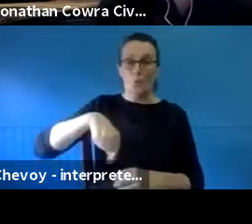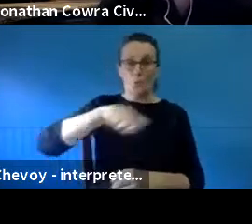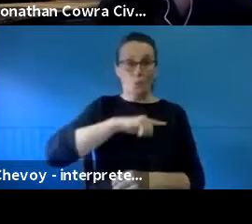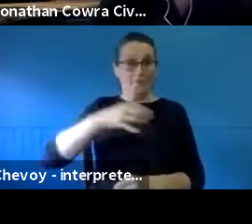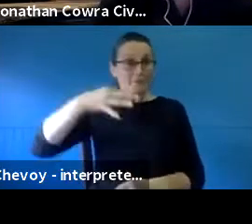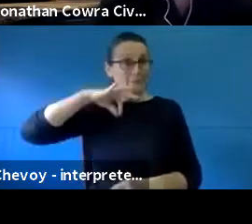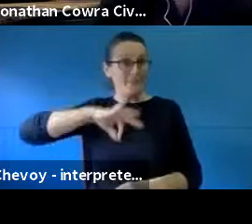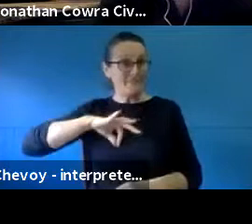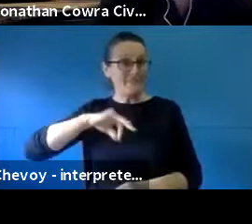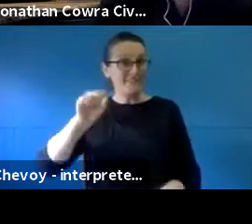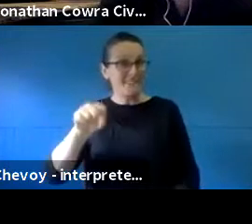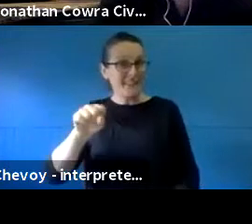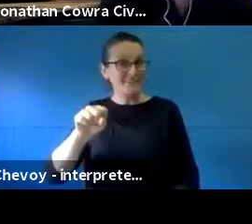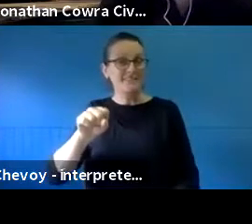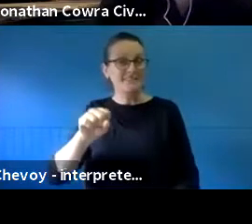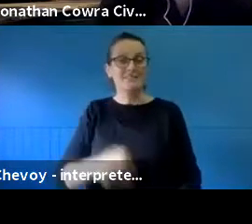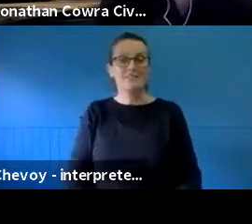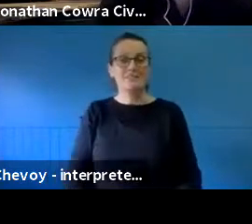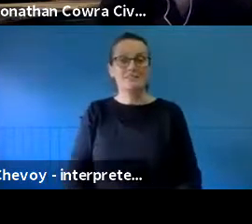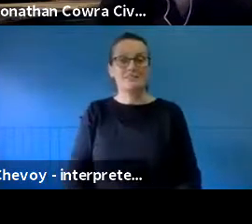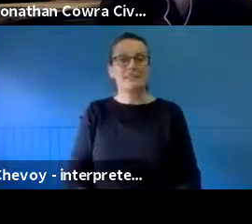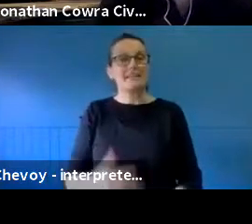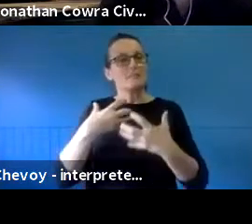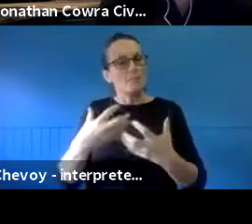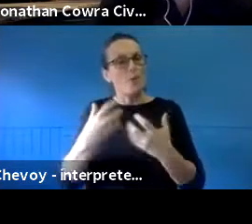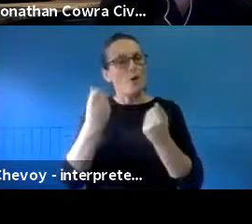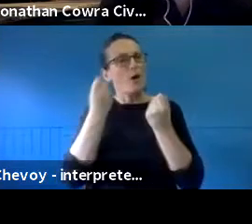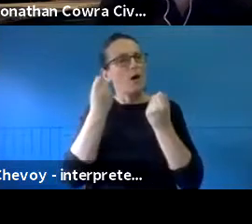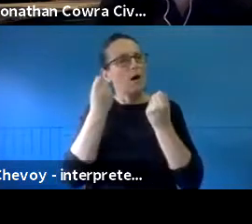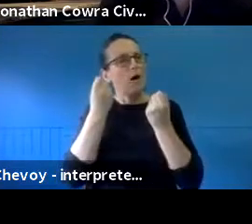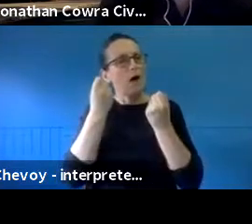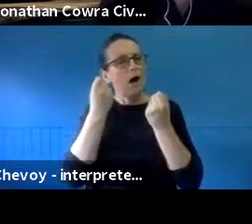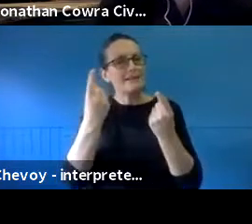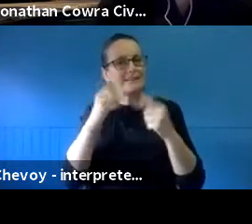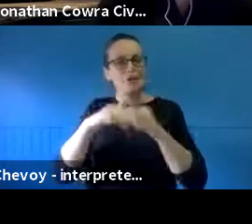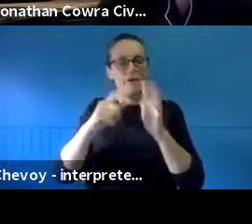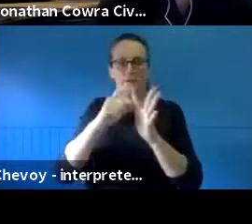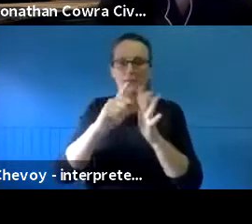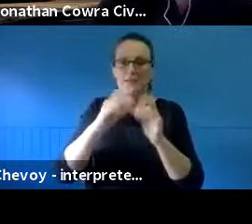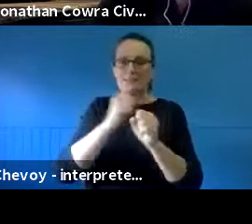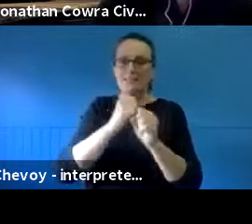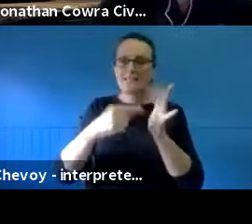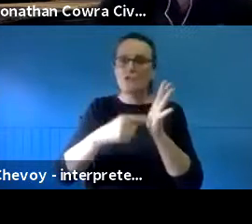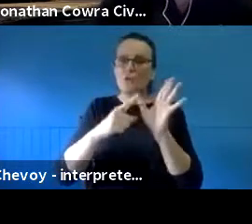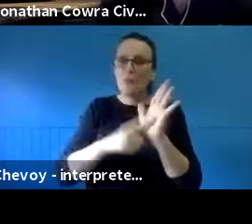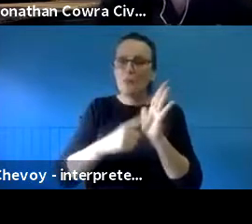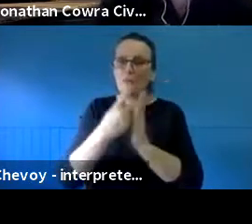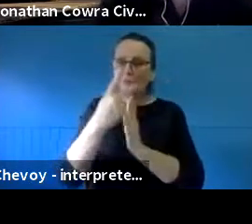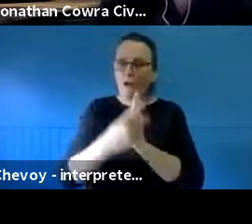from in terms of our unit is a greater understanding of what digital programming is and can be.